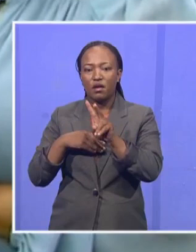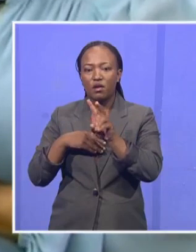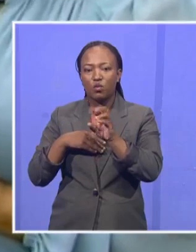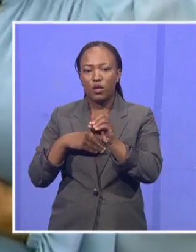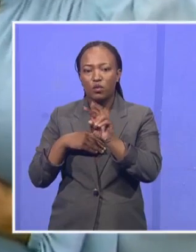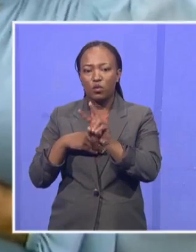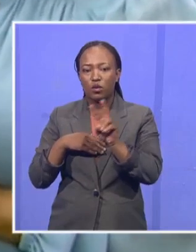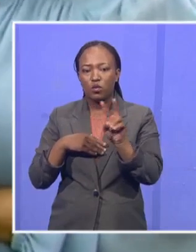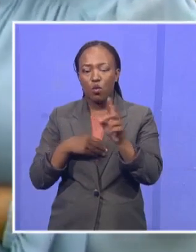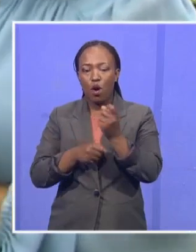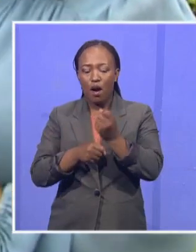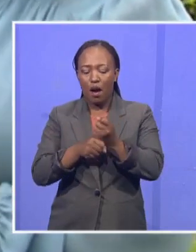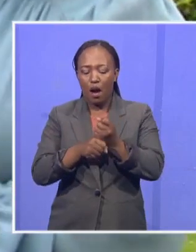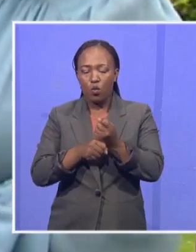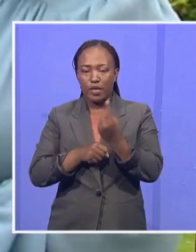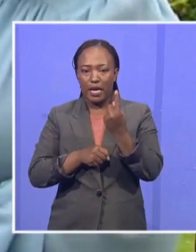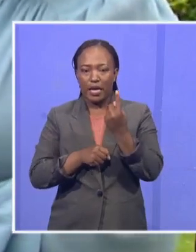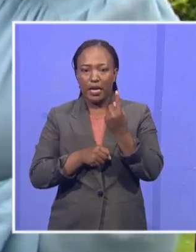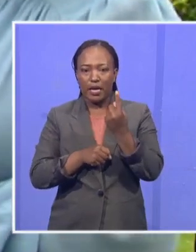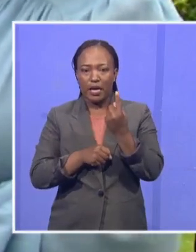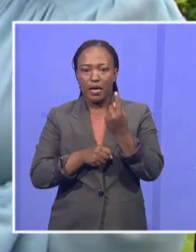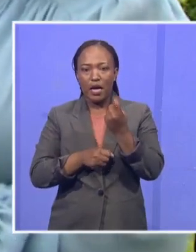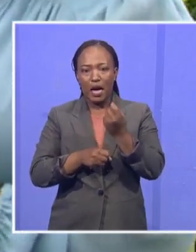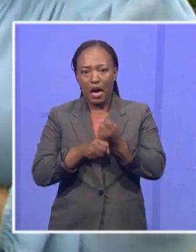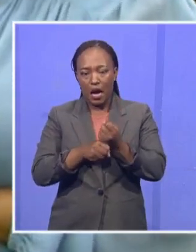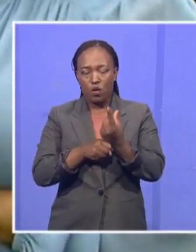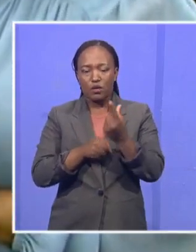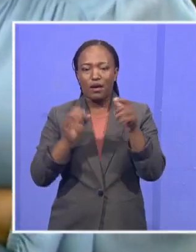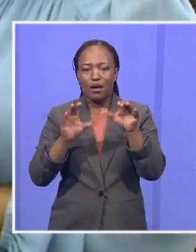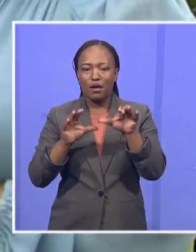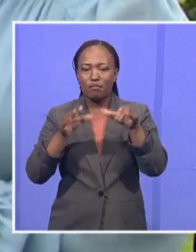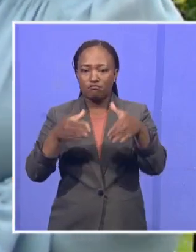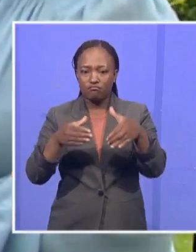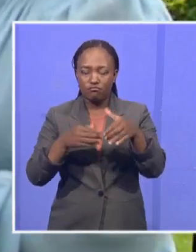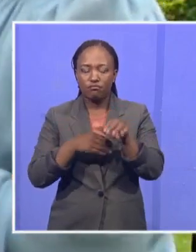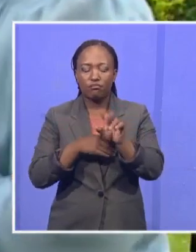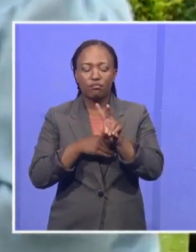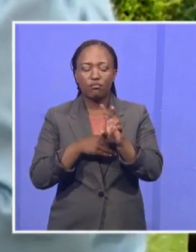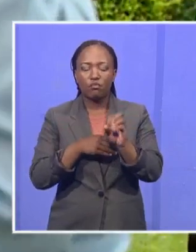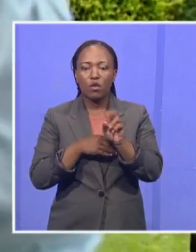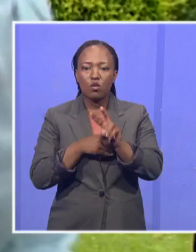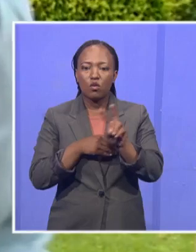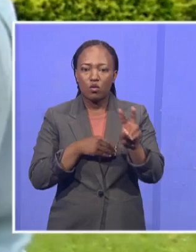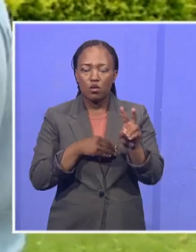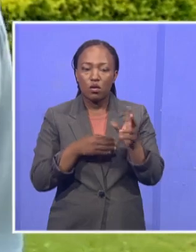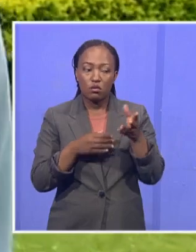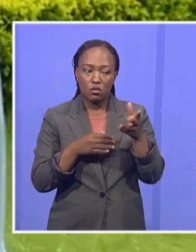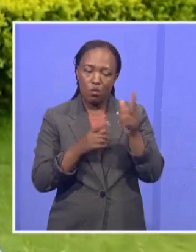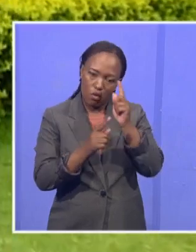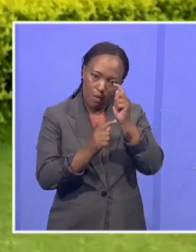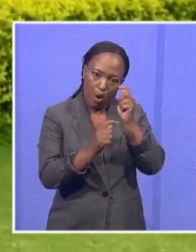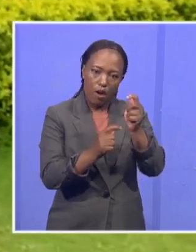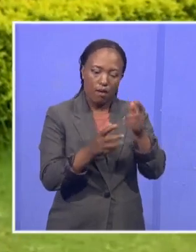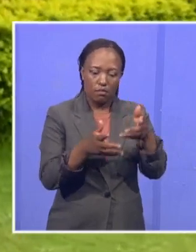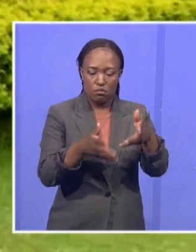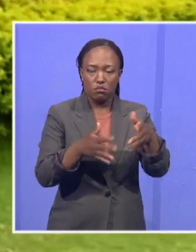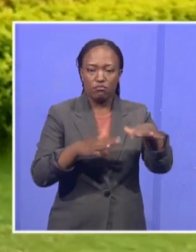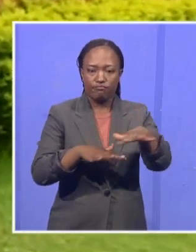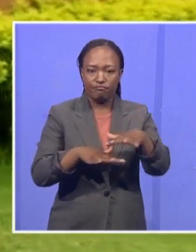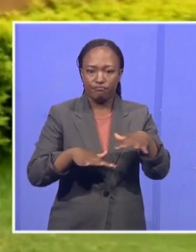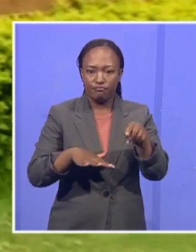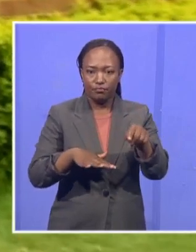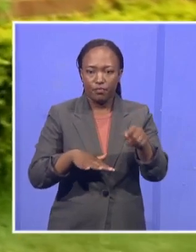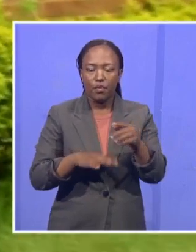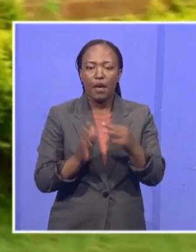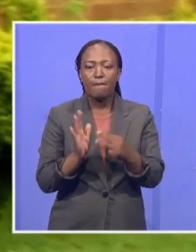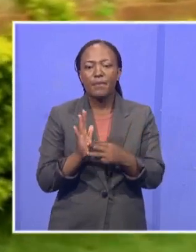2022 in Gauteng, the Gauteng class of 2022 will be honored. Of course, the matriculants who have made the